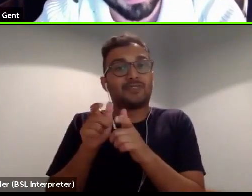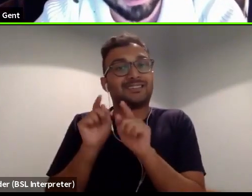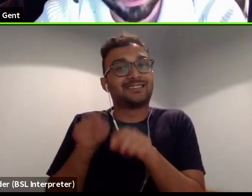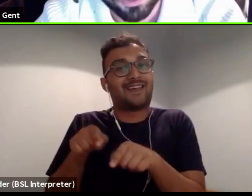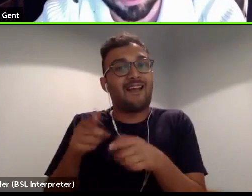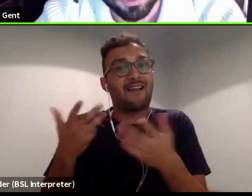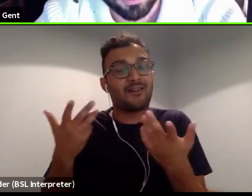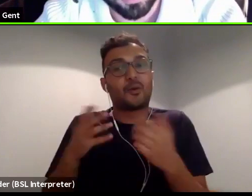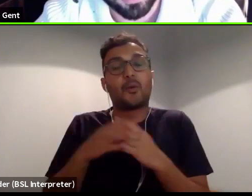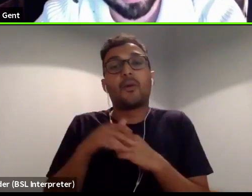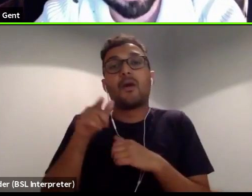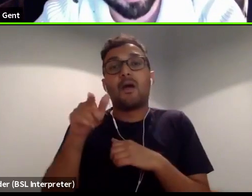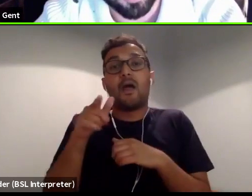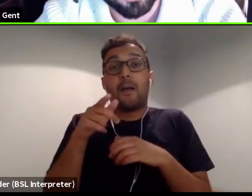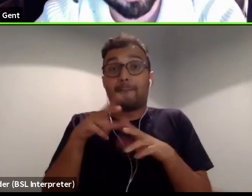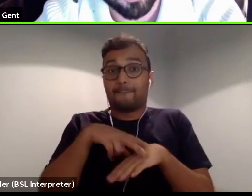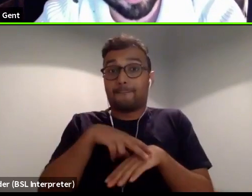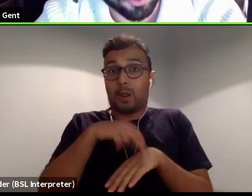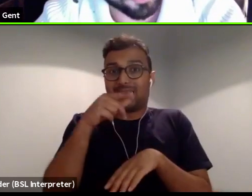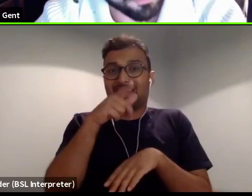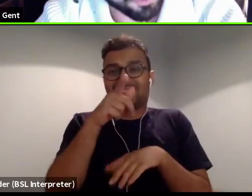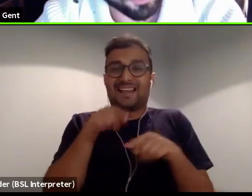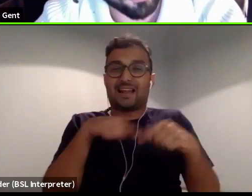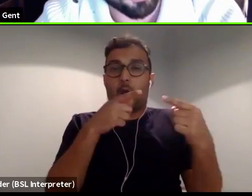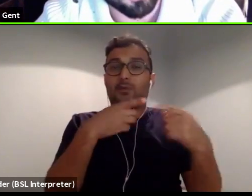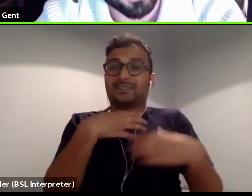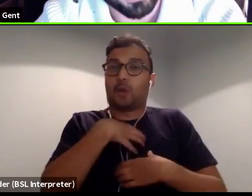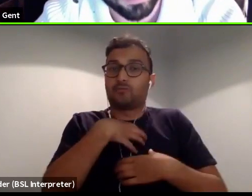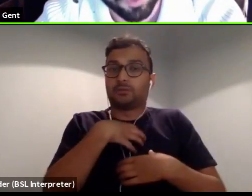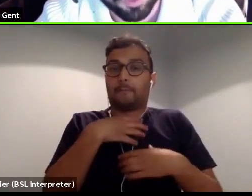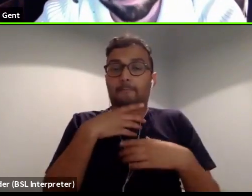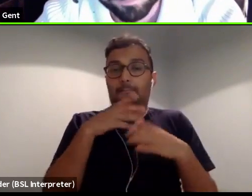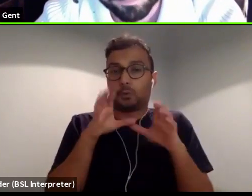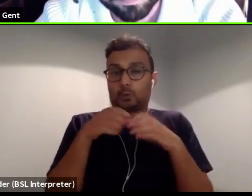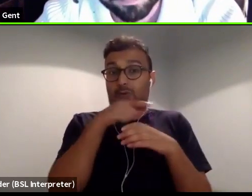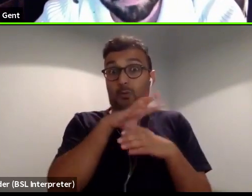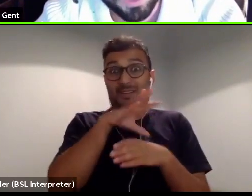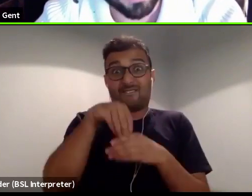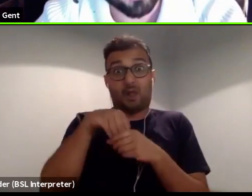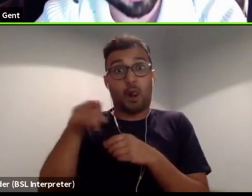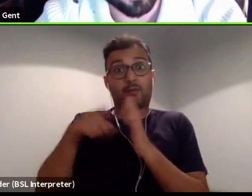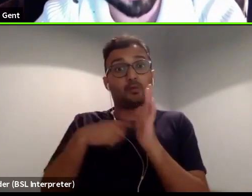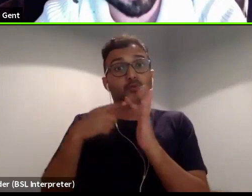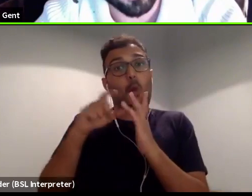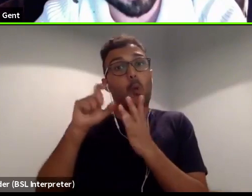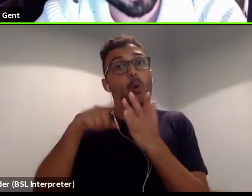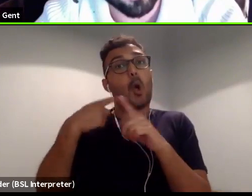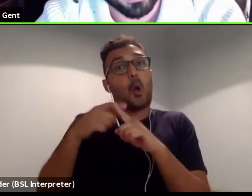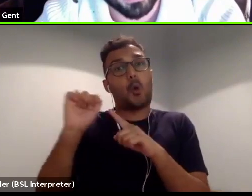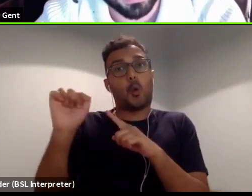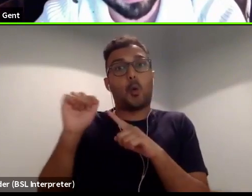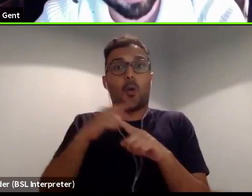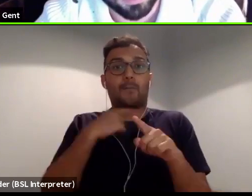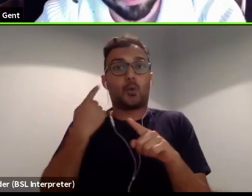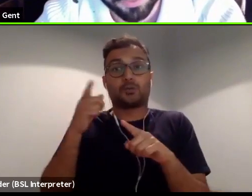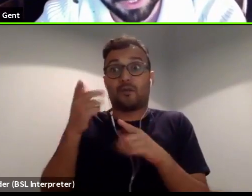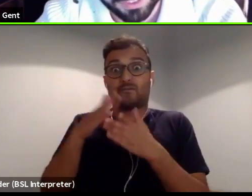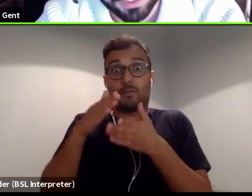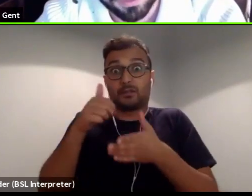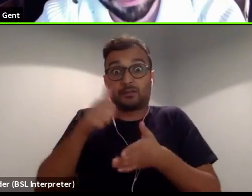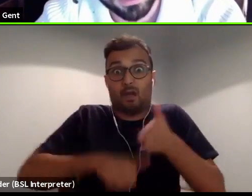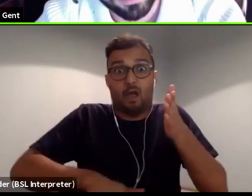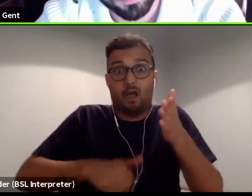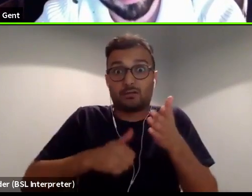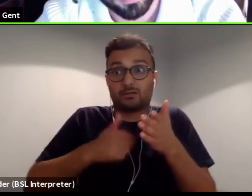the investigation of Joe Cox's murder from day one. So the issue really lies around